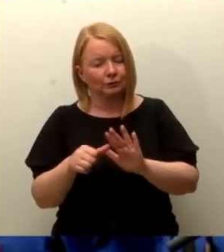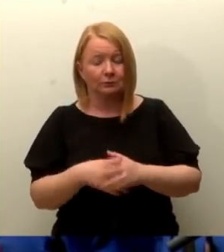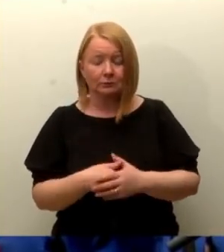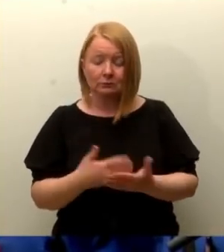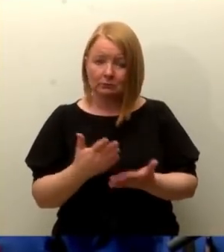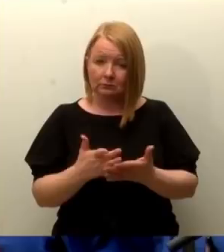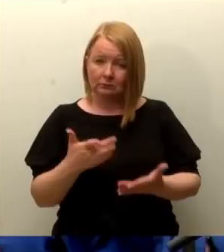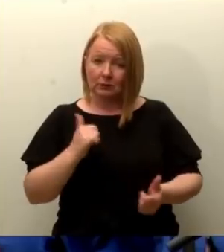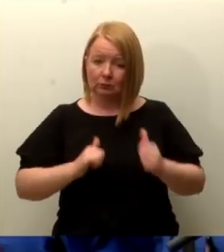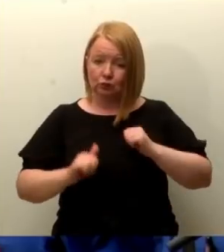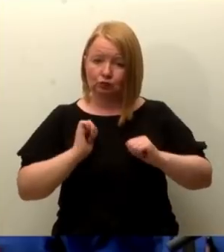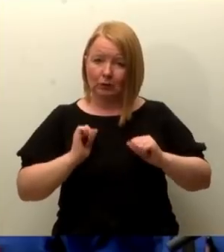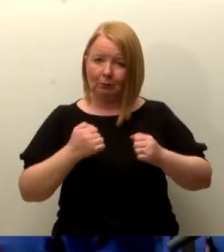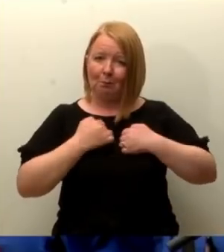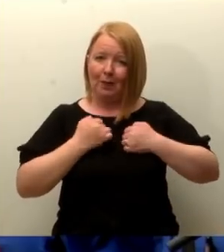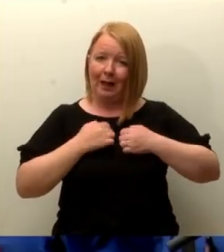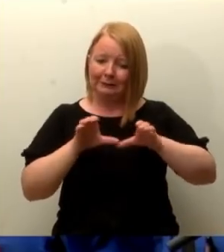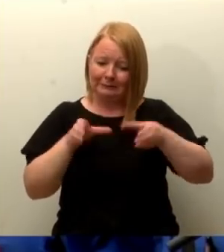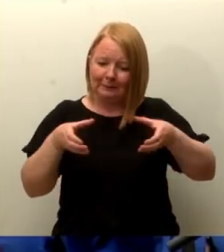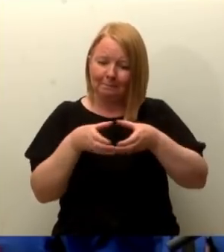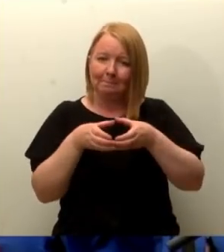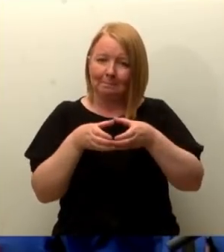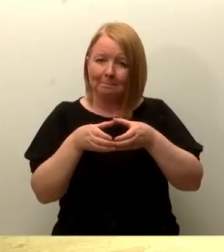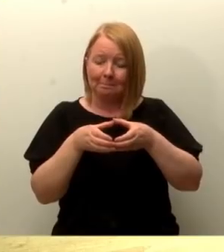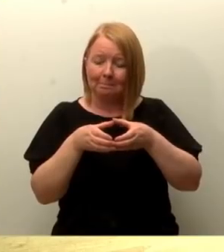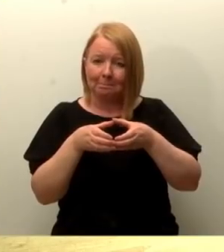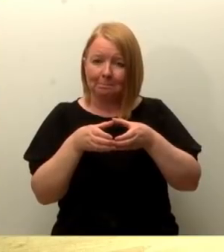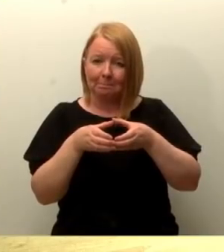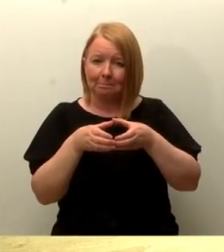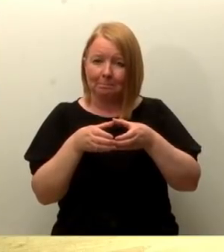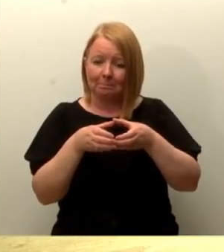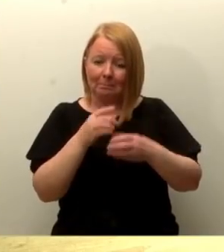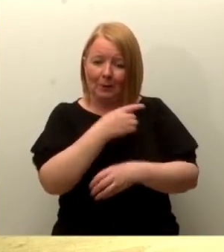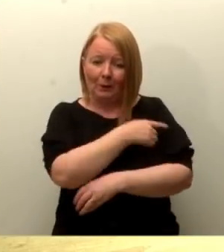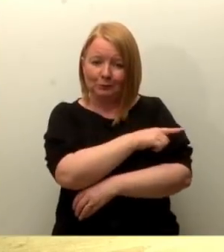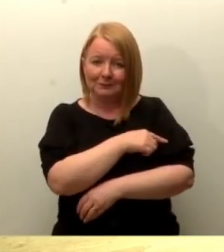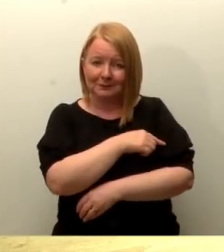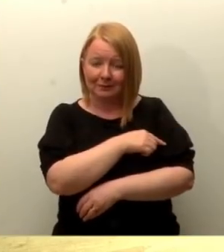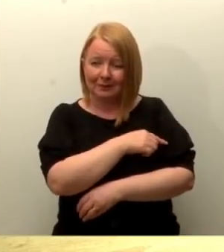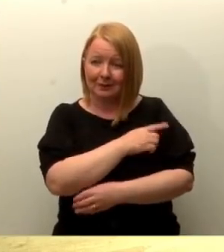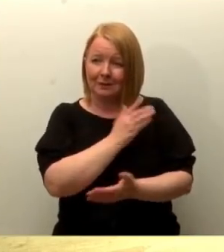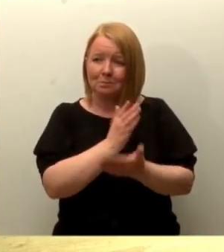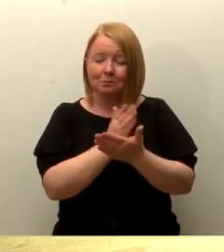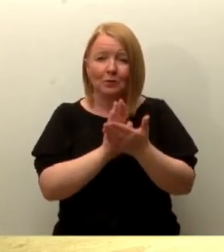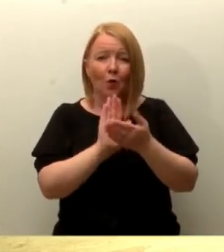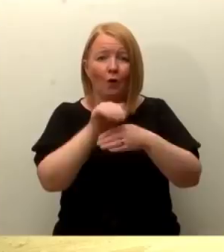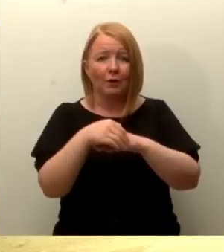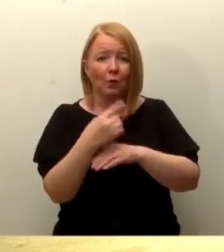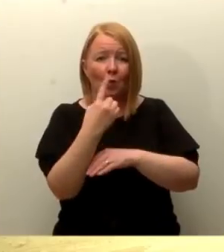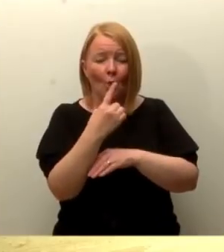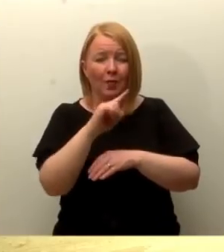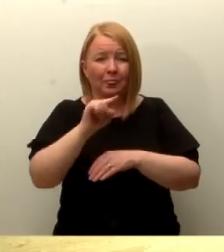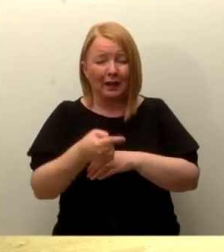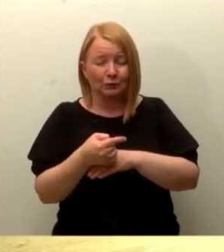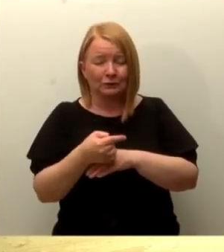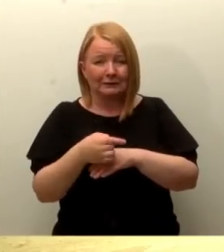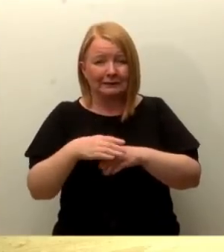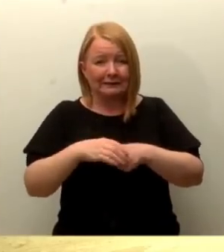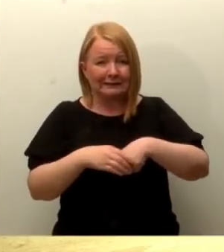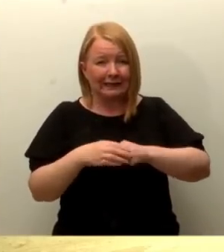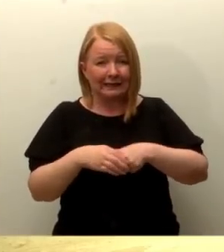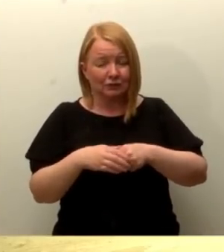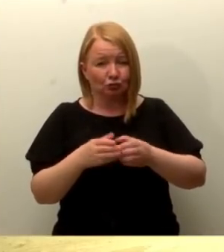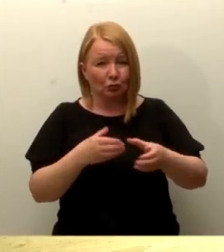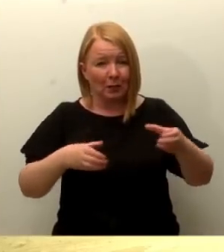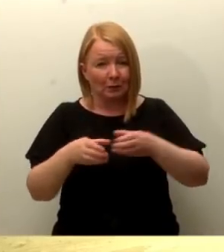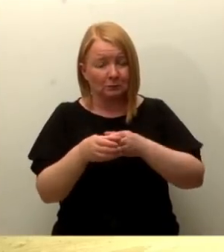today, my team and me at Sancheti Hospital do more than 1,000 total knee replacements in a year, more